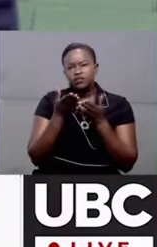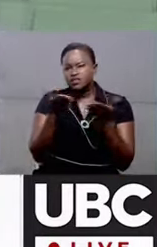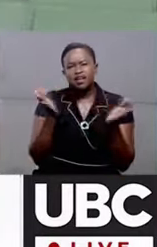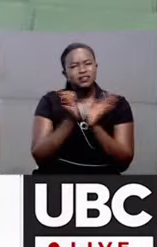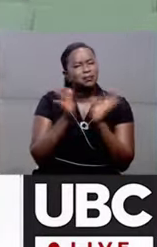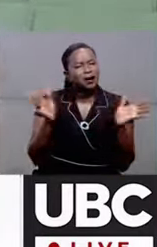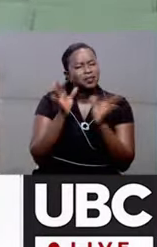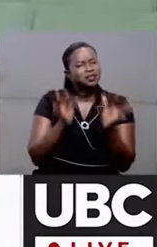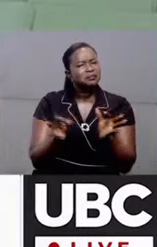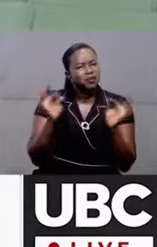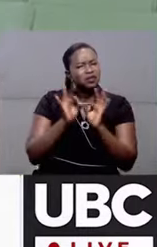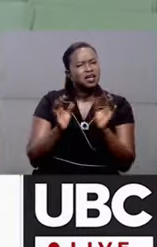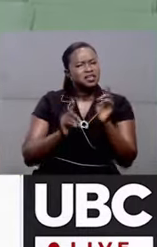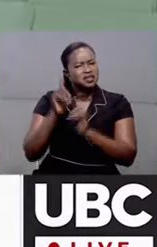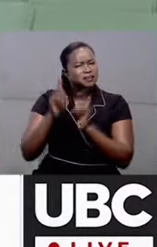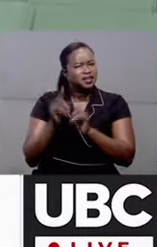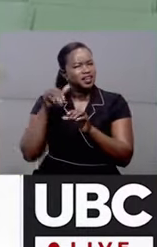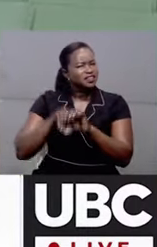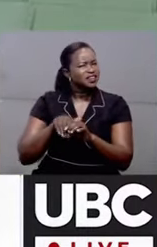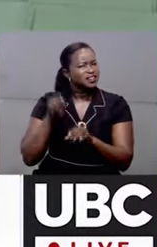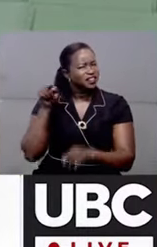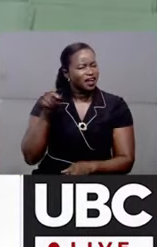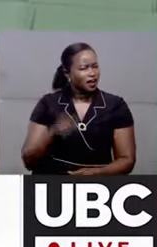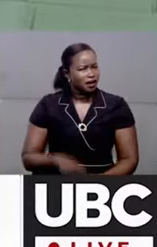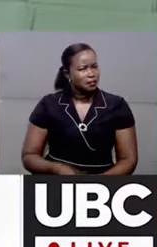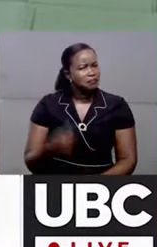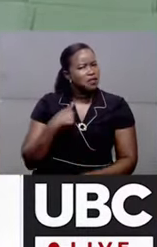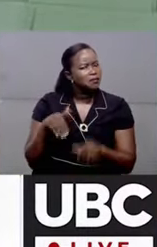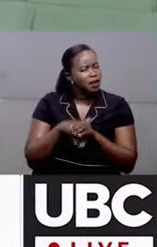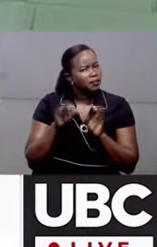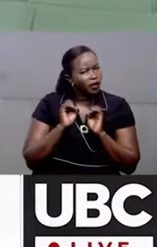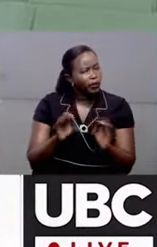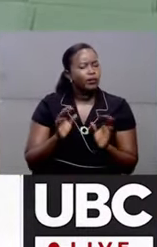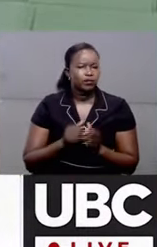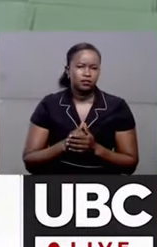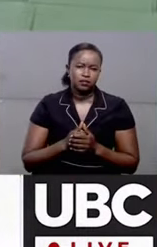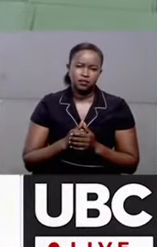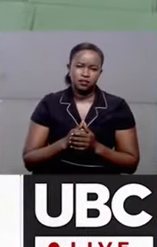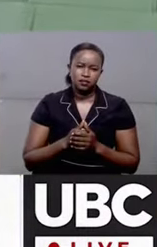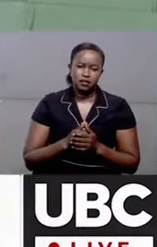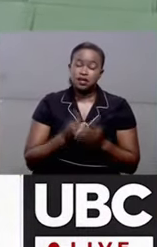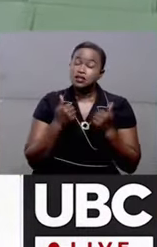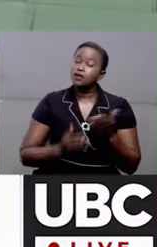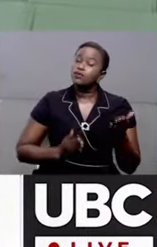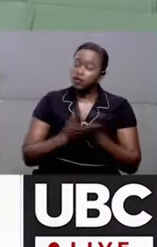public importance debated in there. Right Honorable Speaker and members.